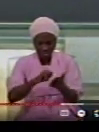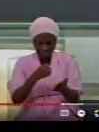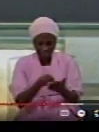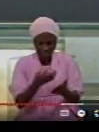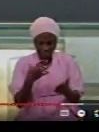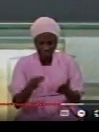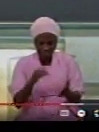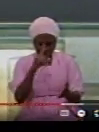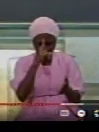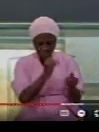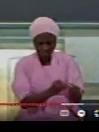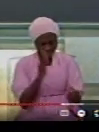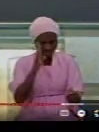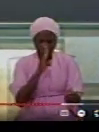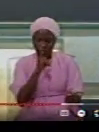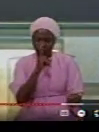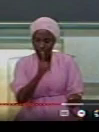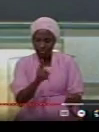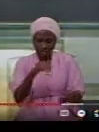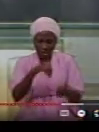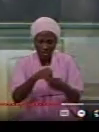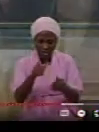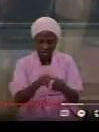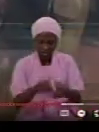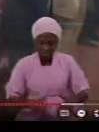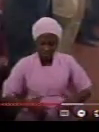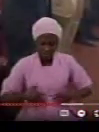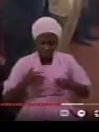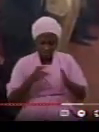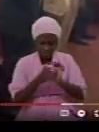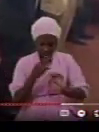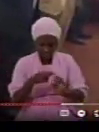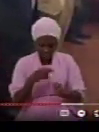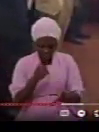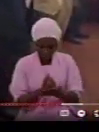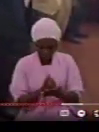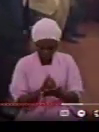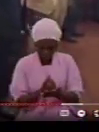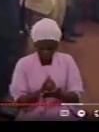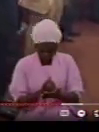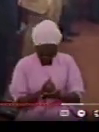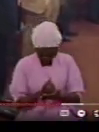be a reality in every life in Jesus' name.